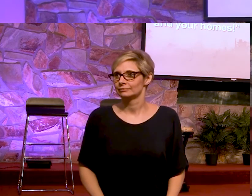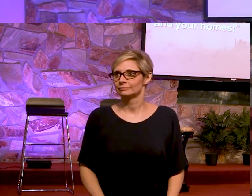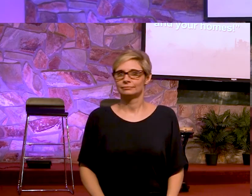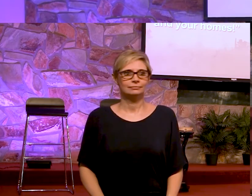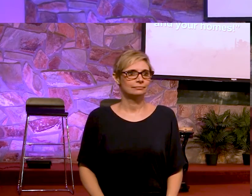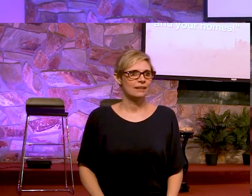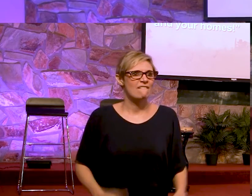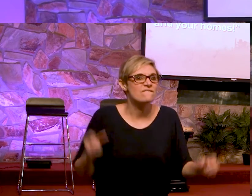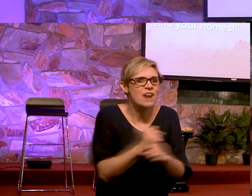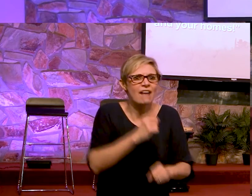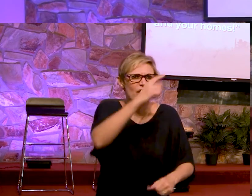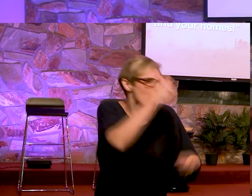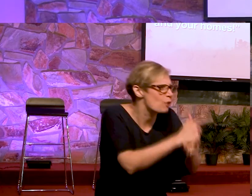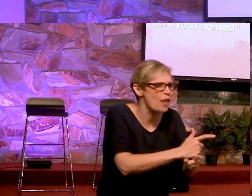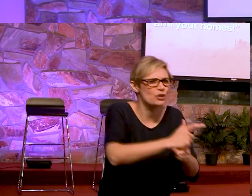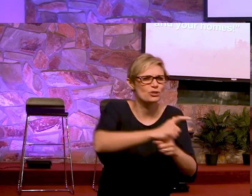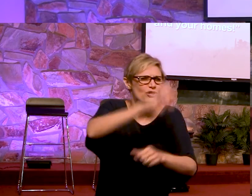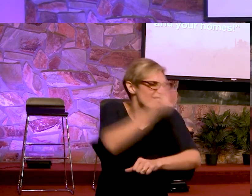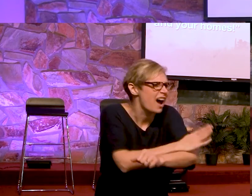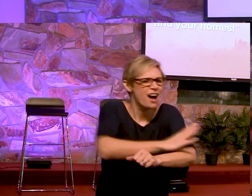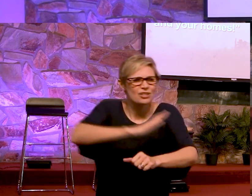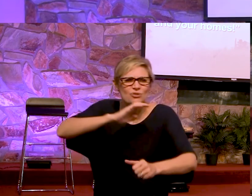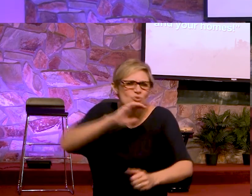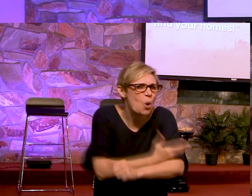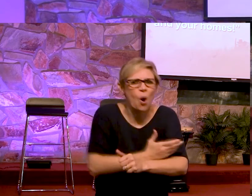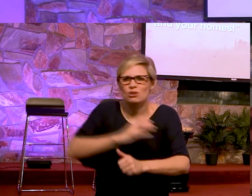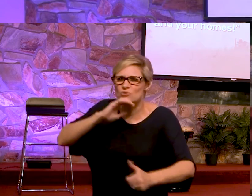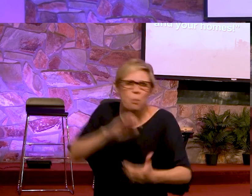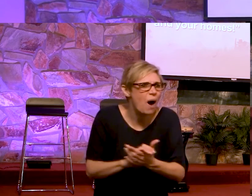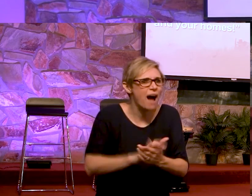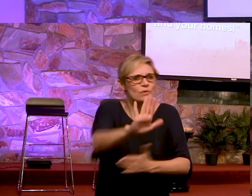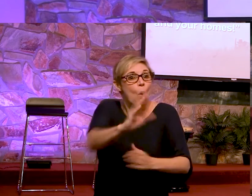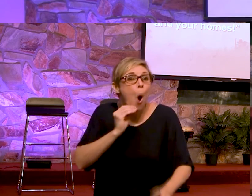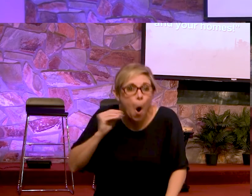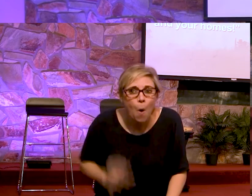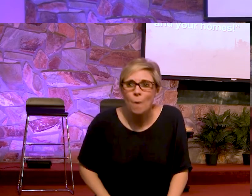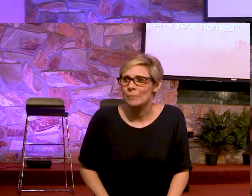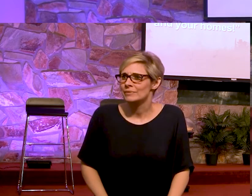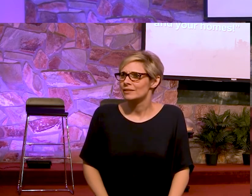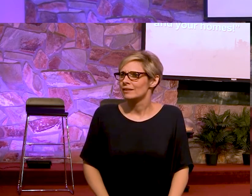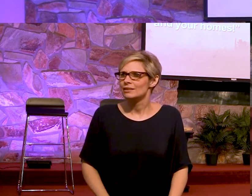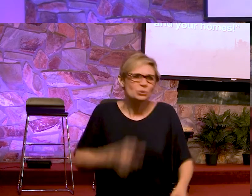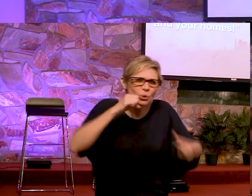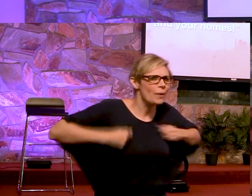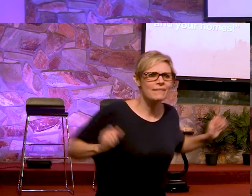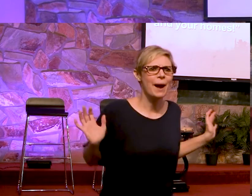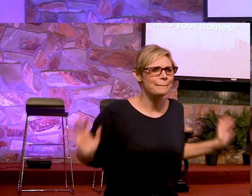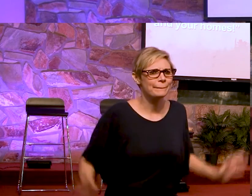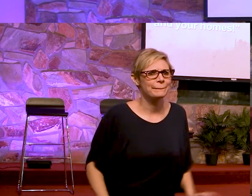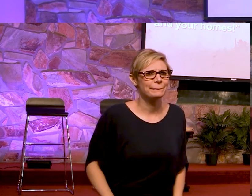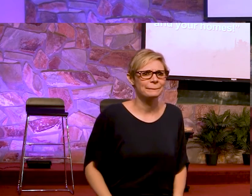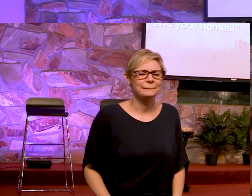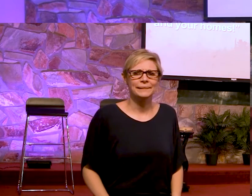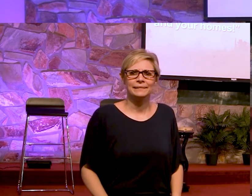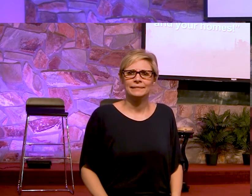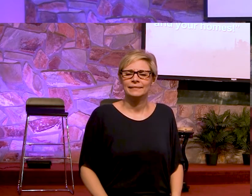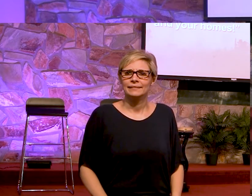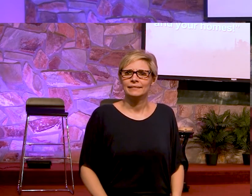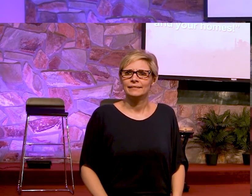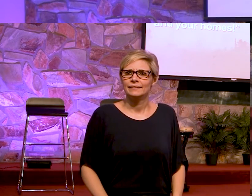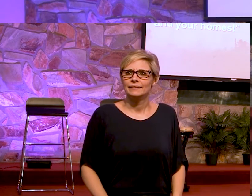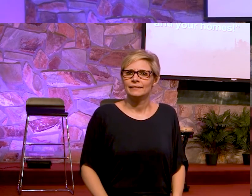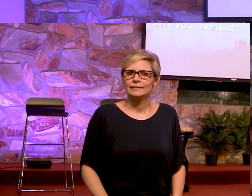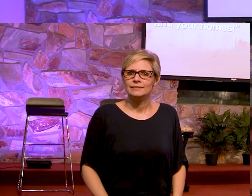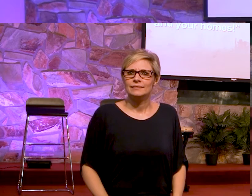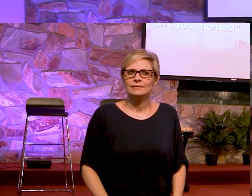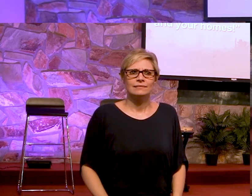fight for your brothers, your sons, your daughters, your wives, and your homes. I don't want you to give up. I want